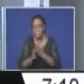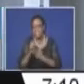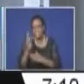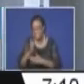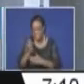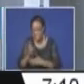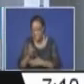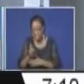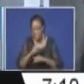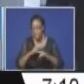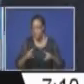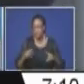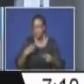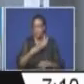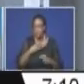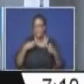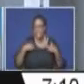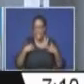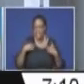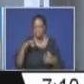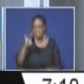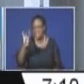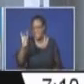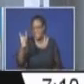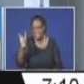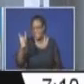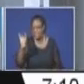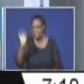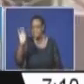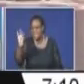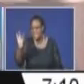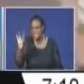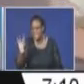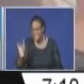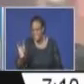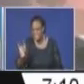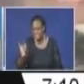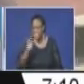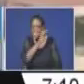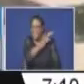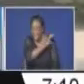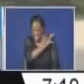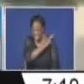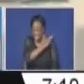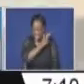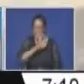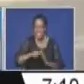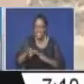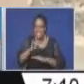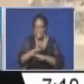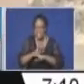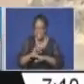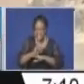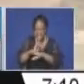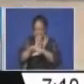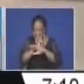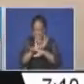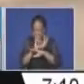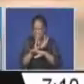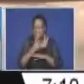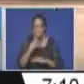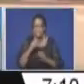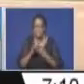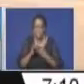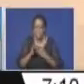And those 98 clinics, we try to standardize the care that's provided. We have a hub and spoke model so that